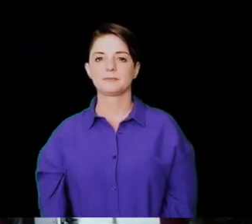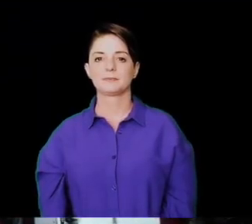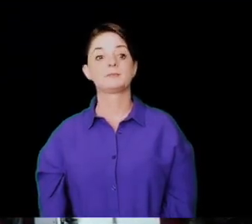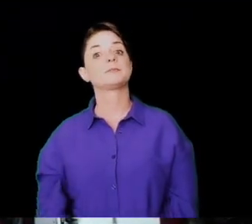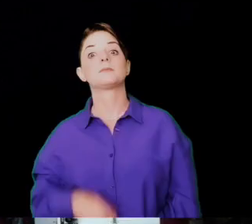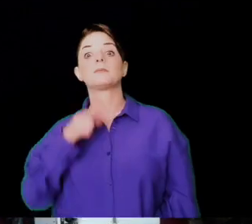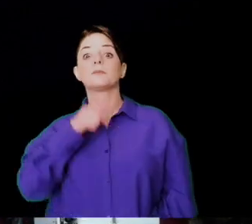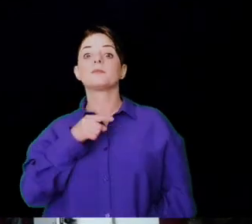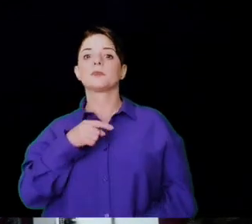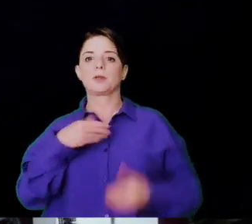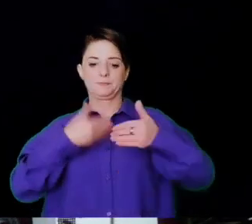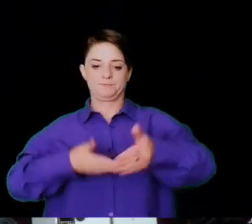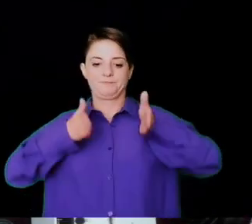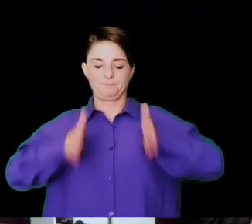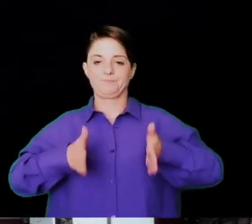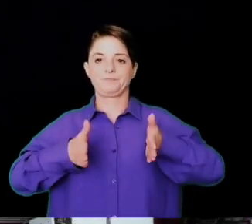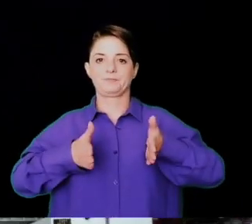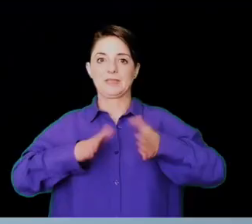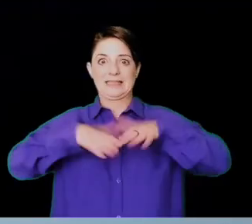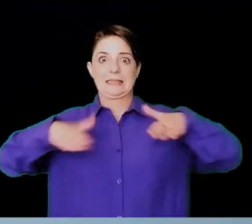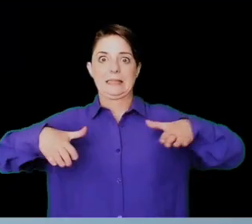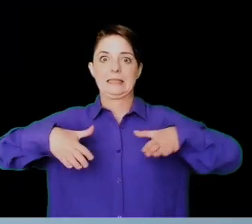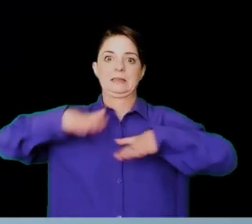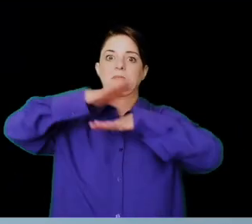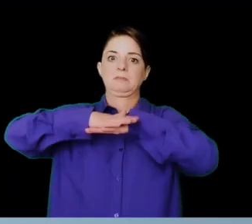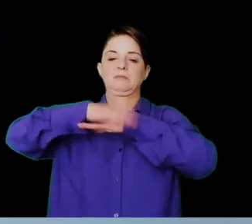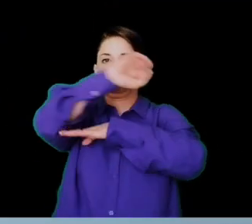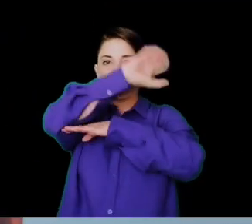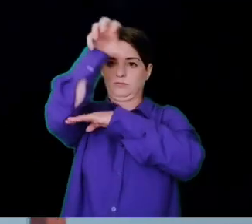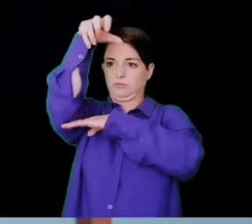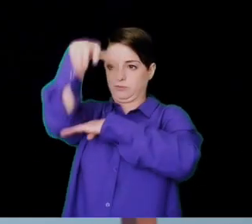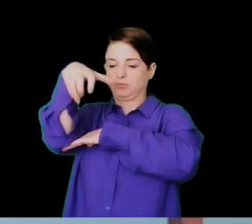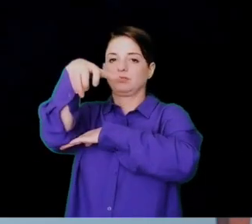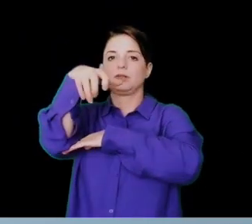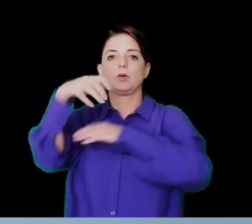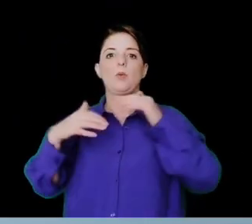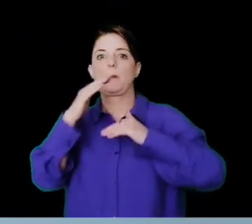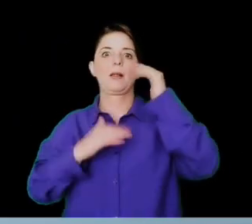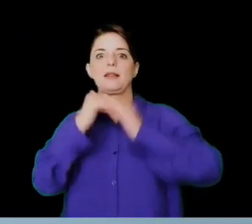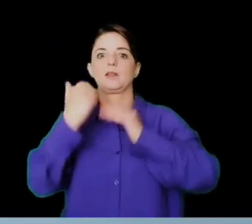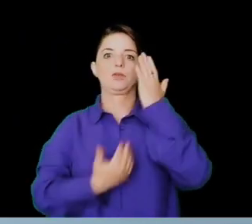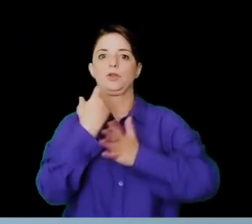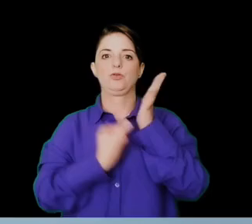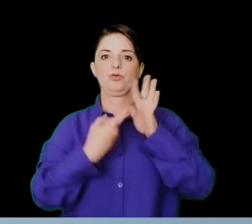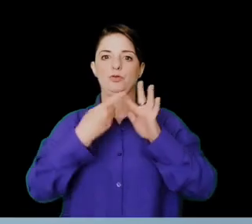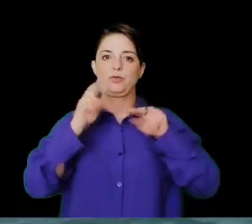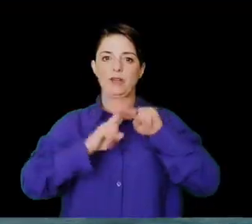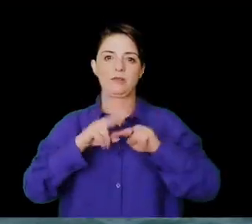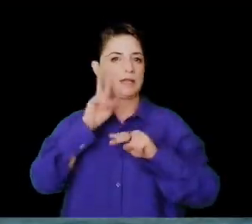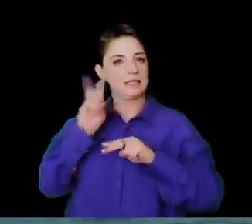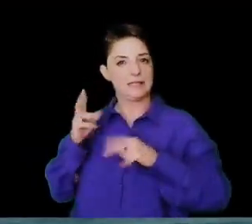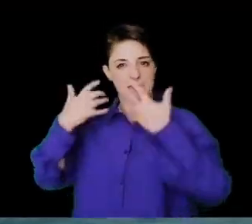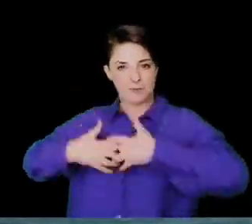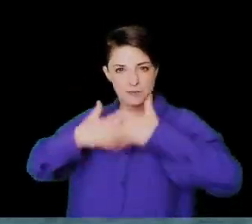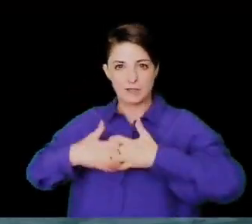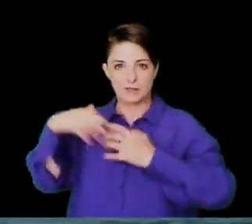Okay, so we're on our construction site at sea. We are building the first oyster restoration reef here in the Solent in Langstone Harbour. You can see